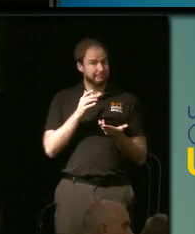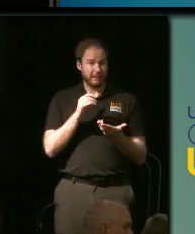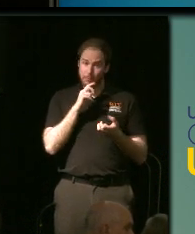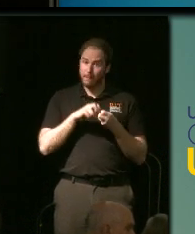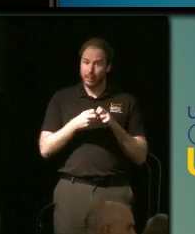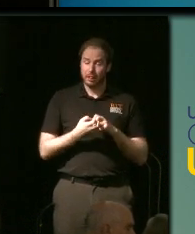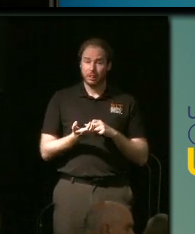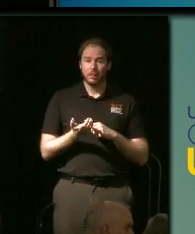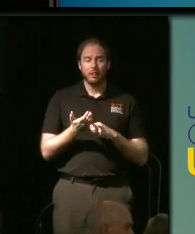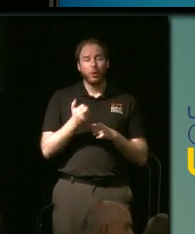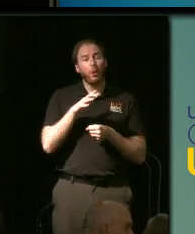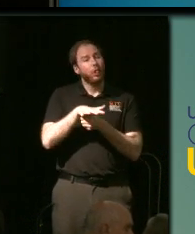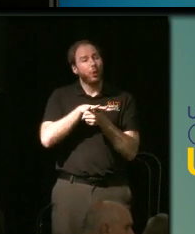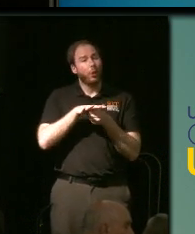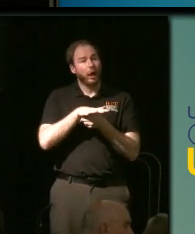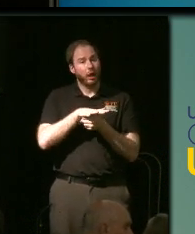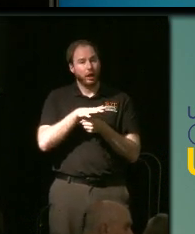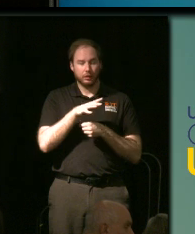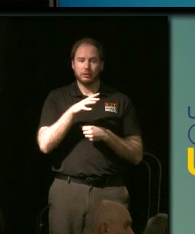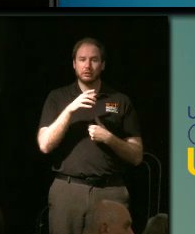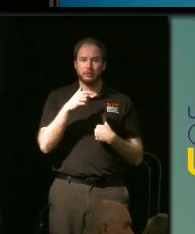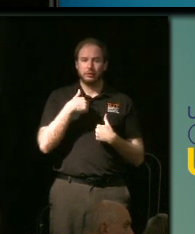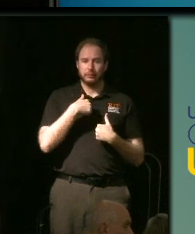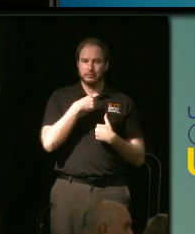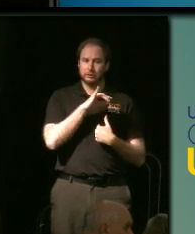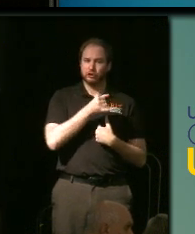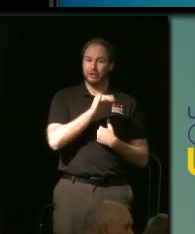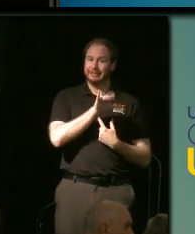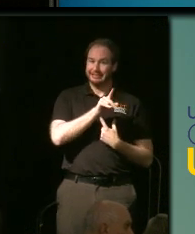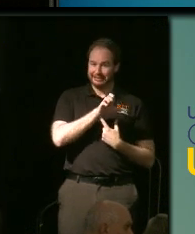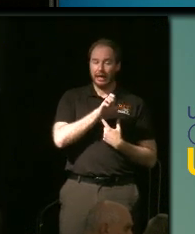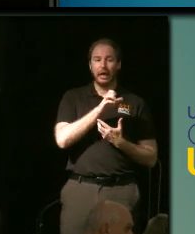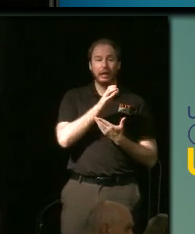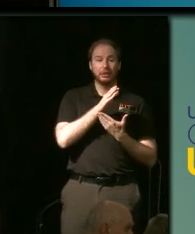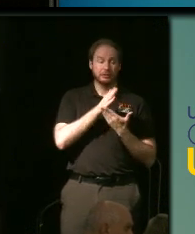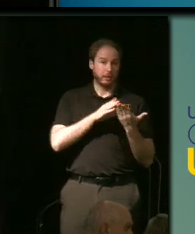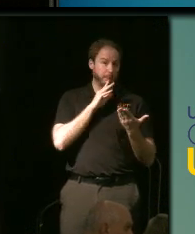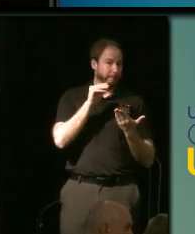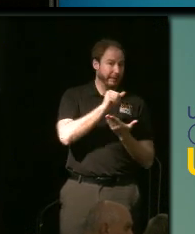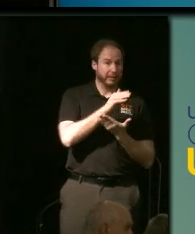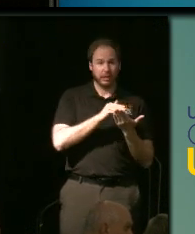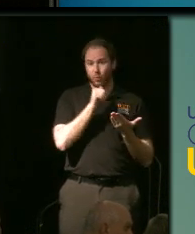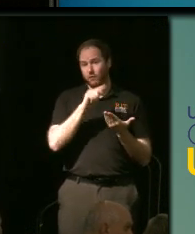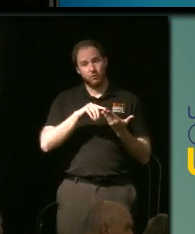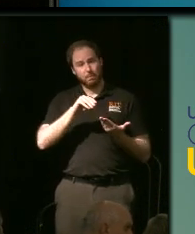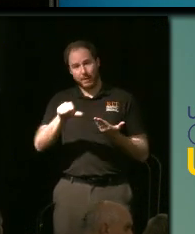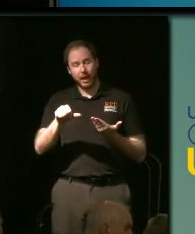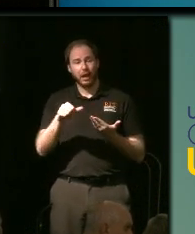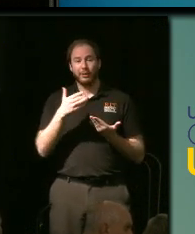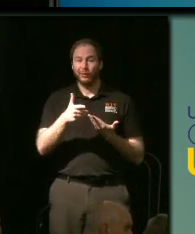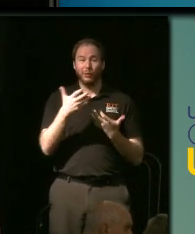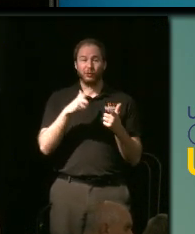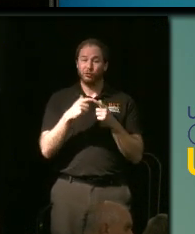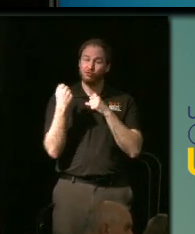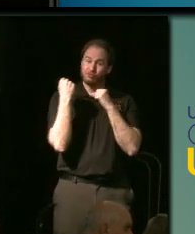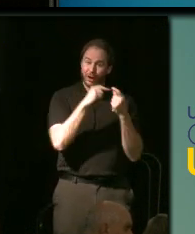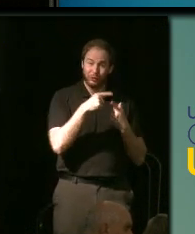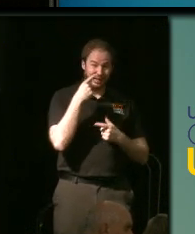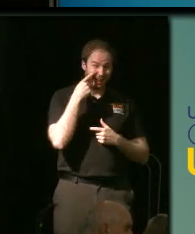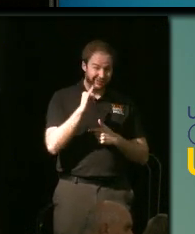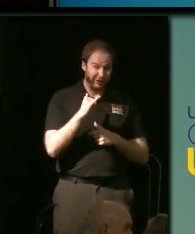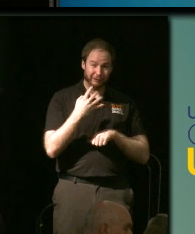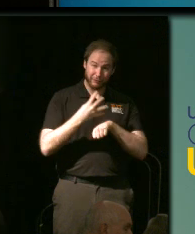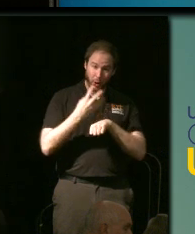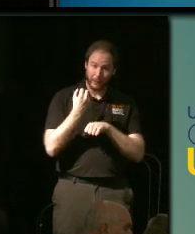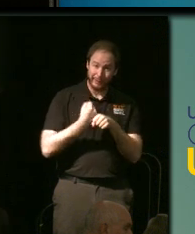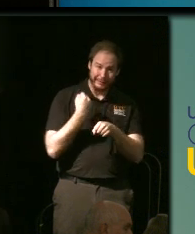And location, as you just heard, they're going to pay for you for J-site. A lot of trials don't pay. Maybe you don't want to travel to California 4 times a year.